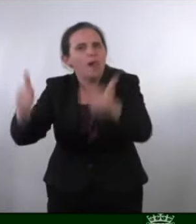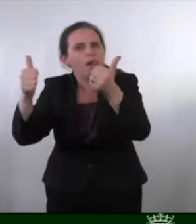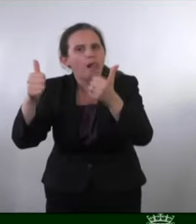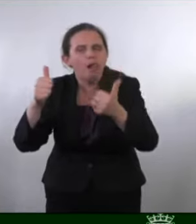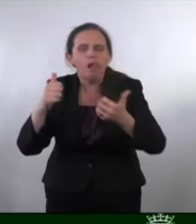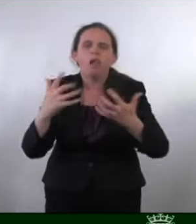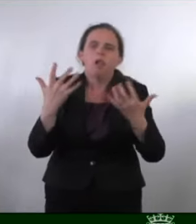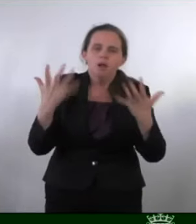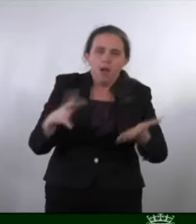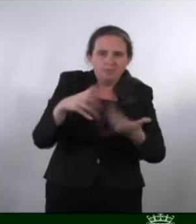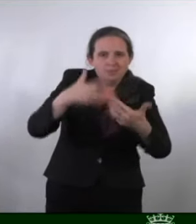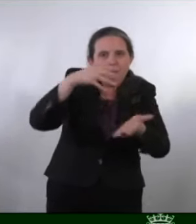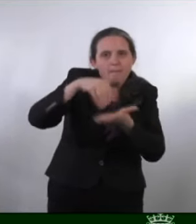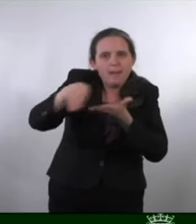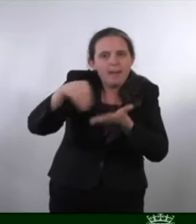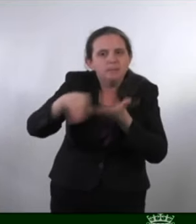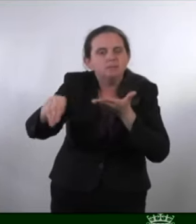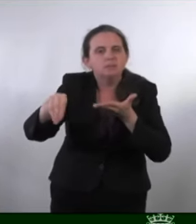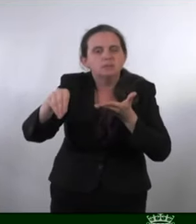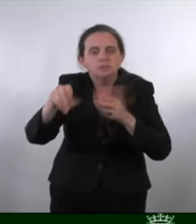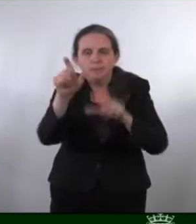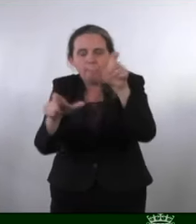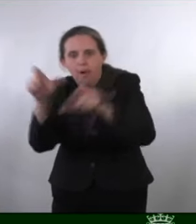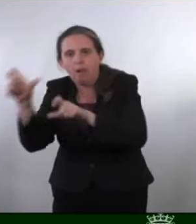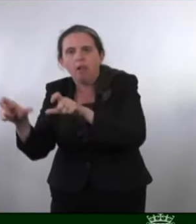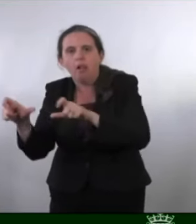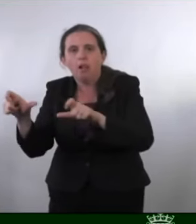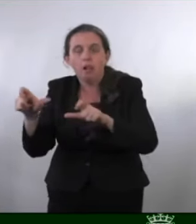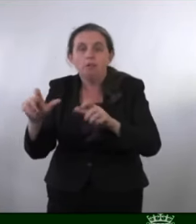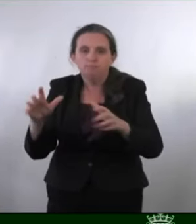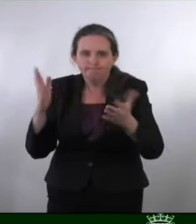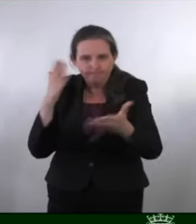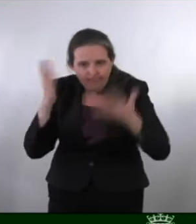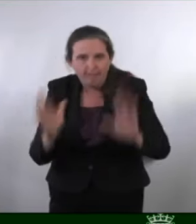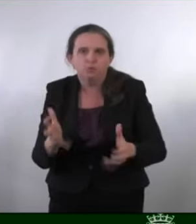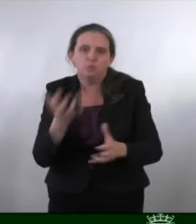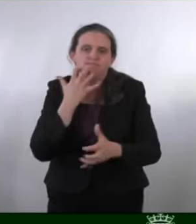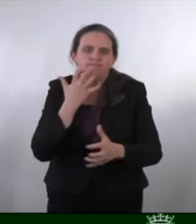to help support those who are doing it,